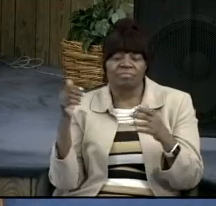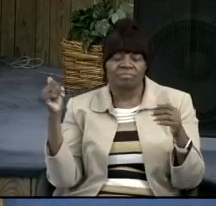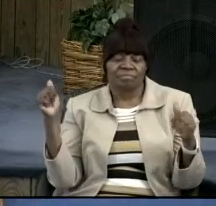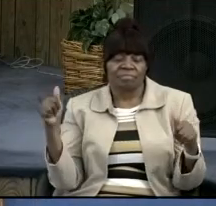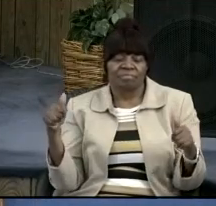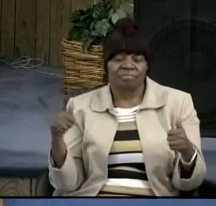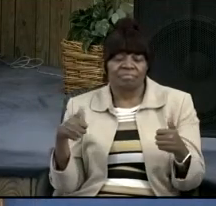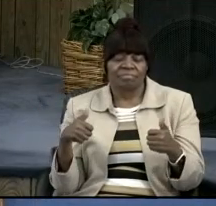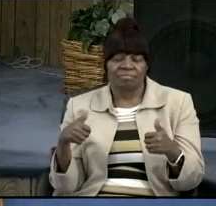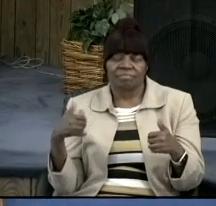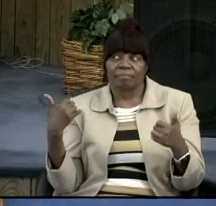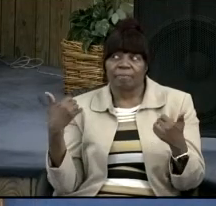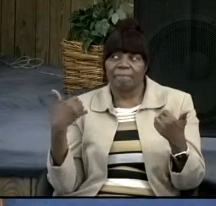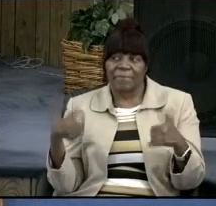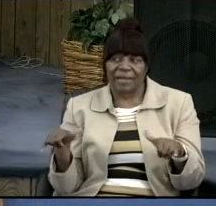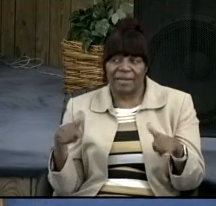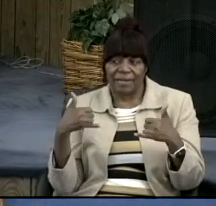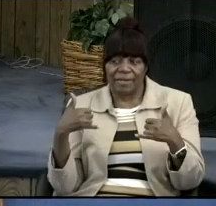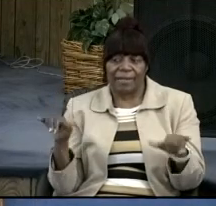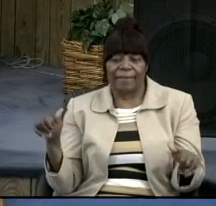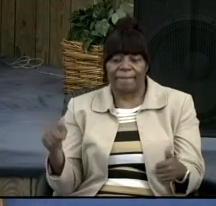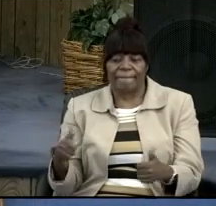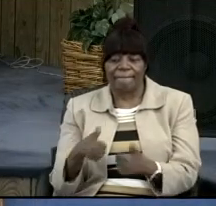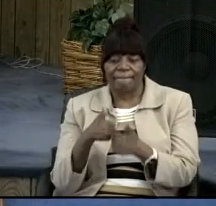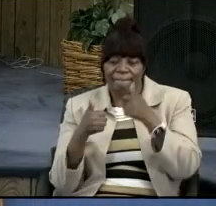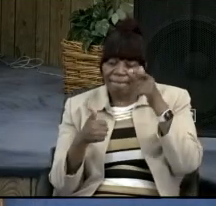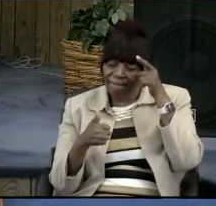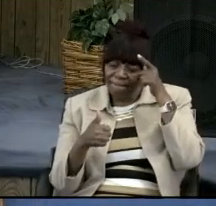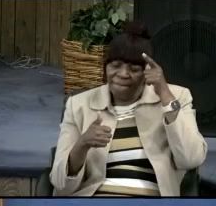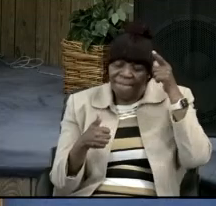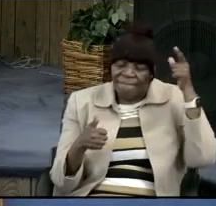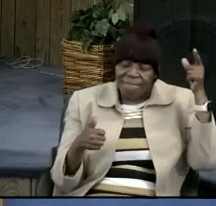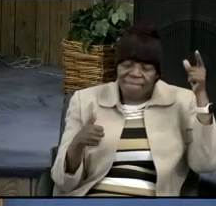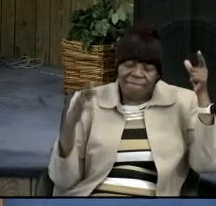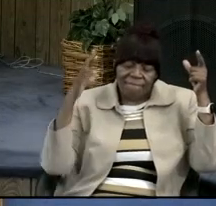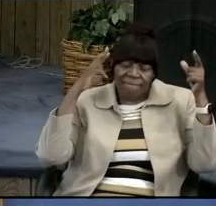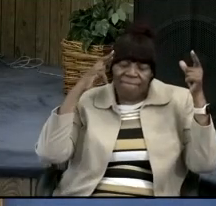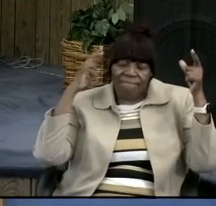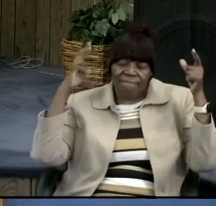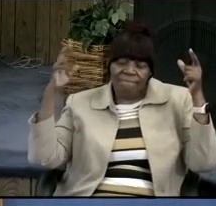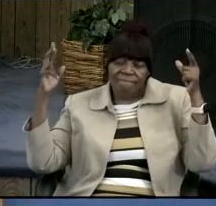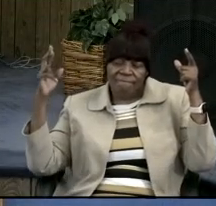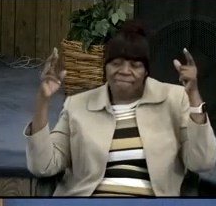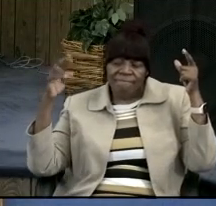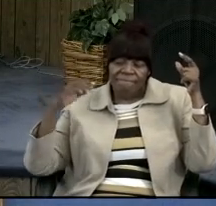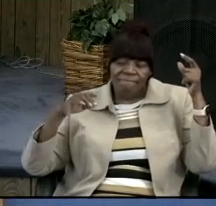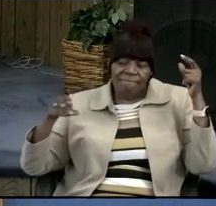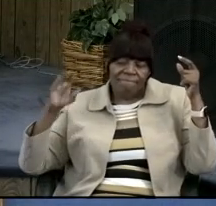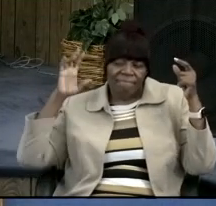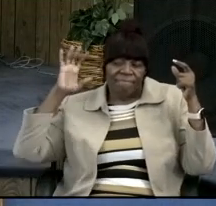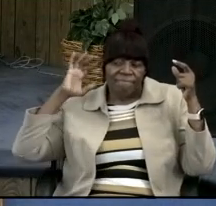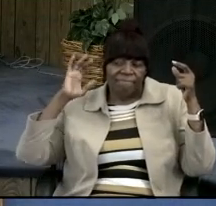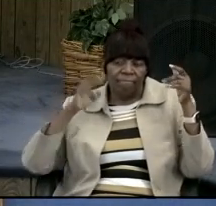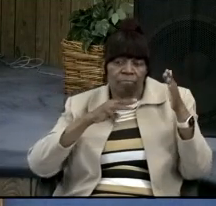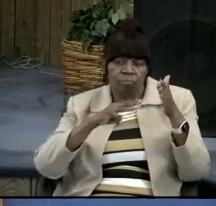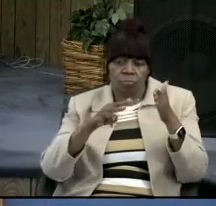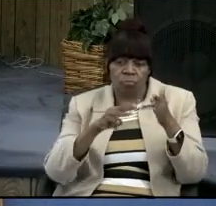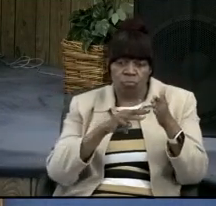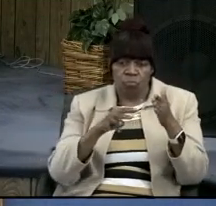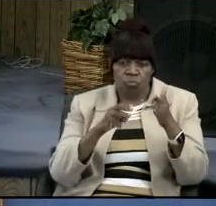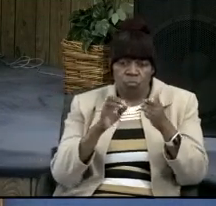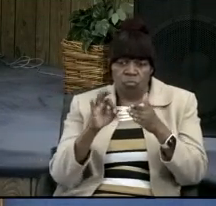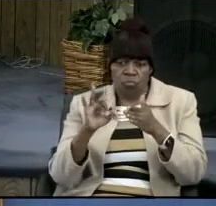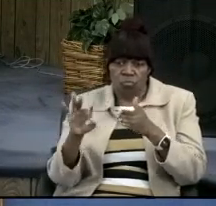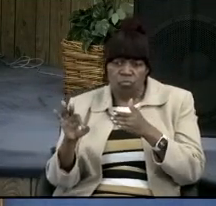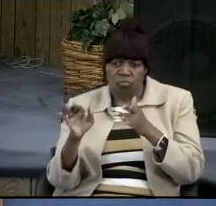so the left brain is playing the game and the right brain hears the music behind the game.